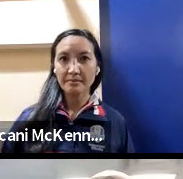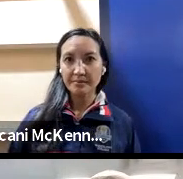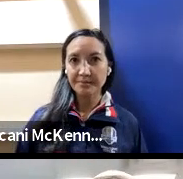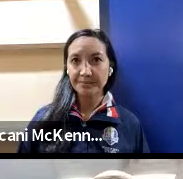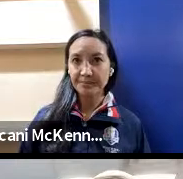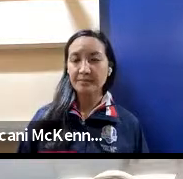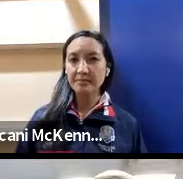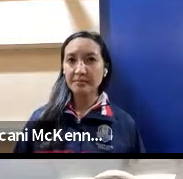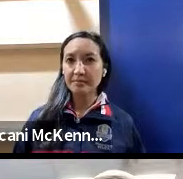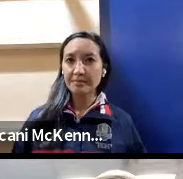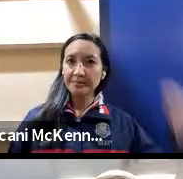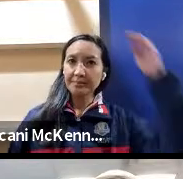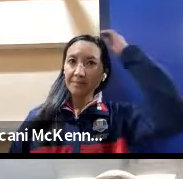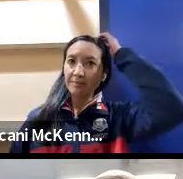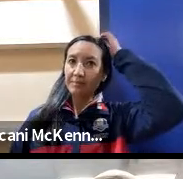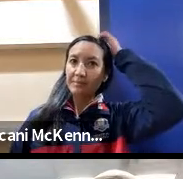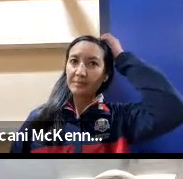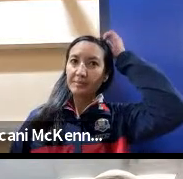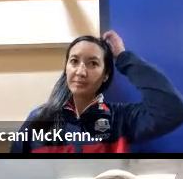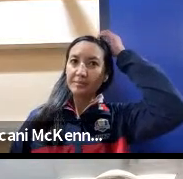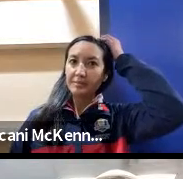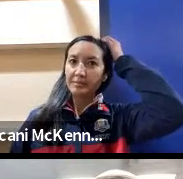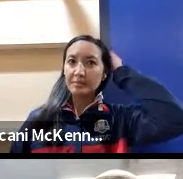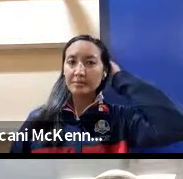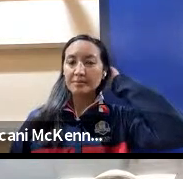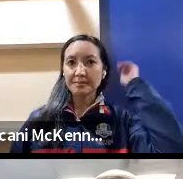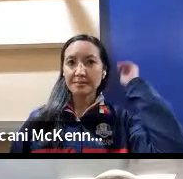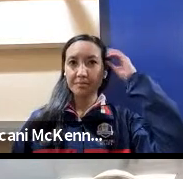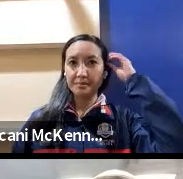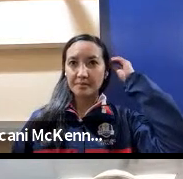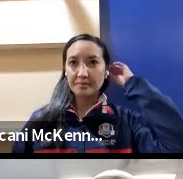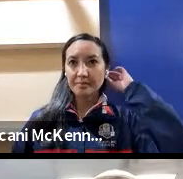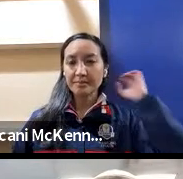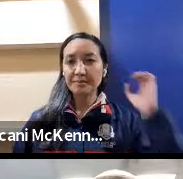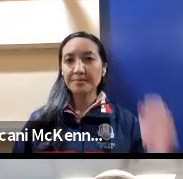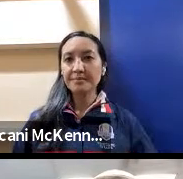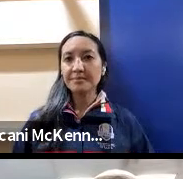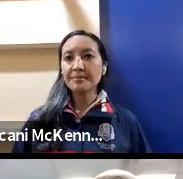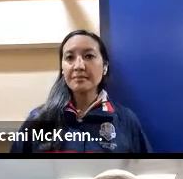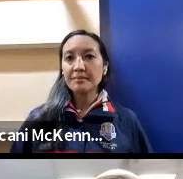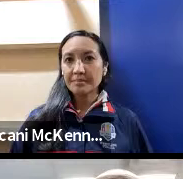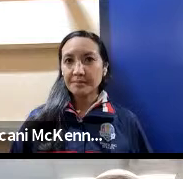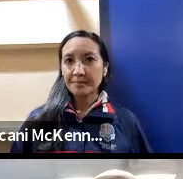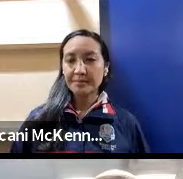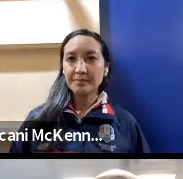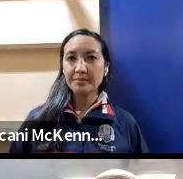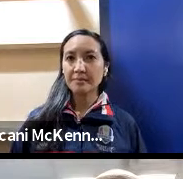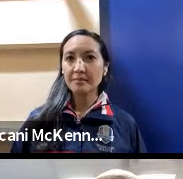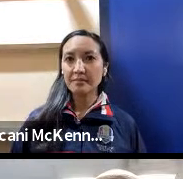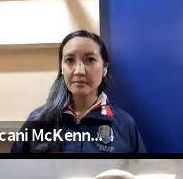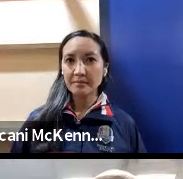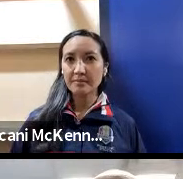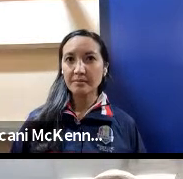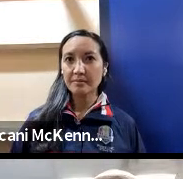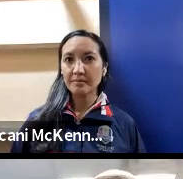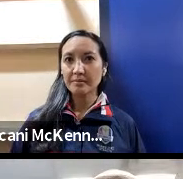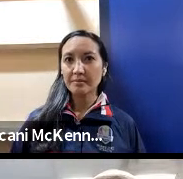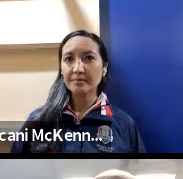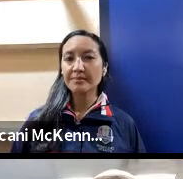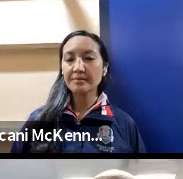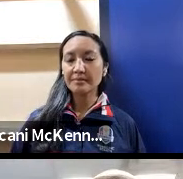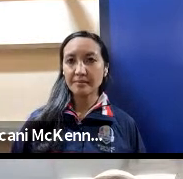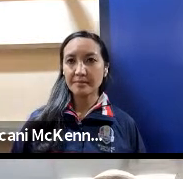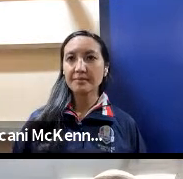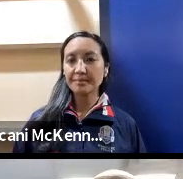of things we're working hard to make sure it does not happen while we keep schools open, right? It's keeping them open and